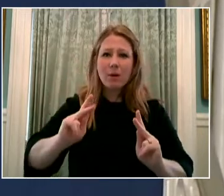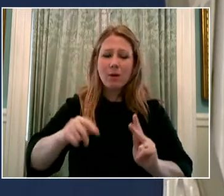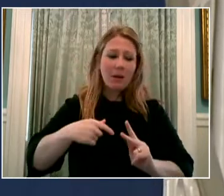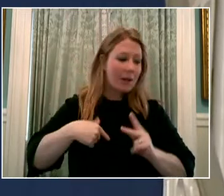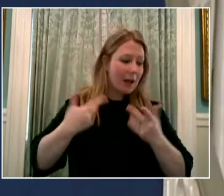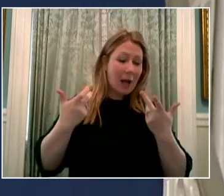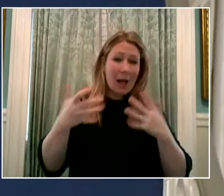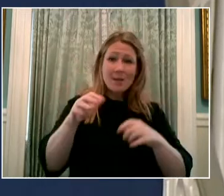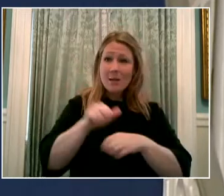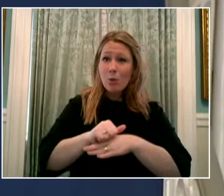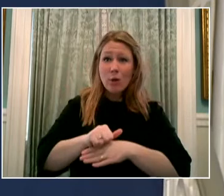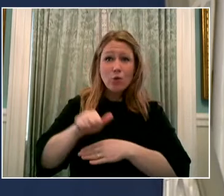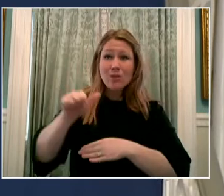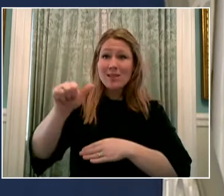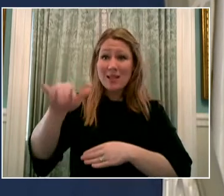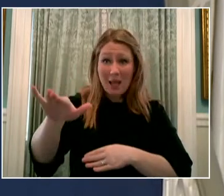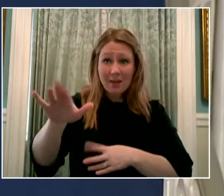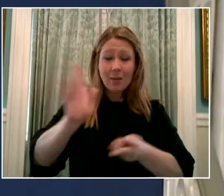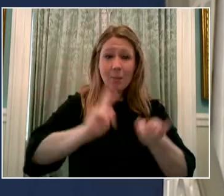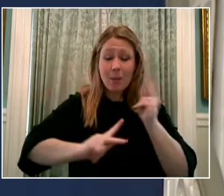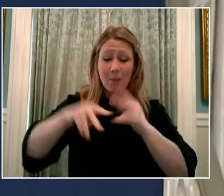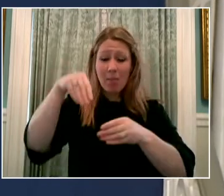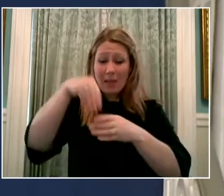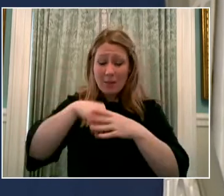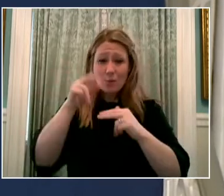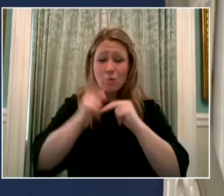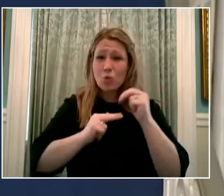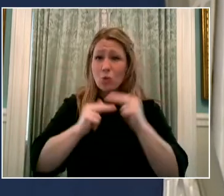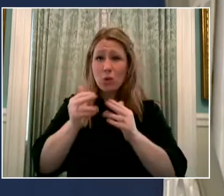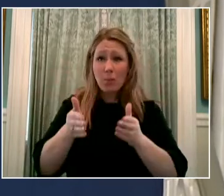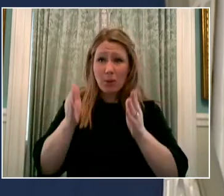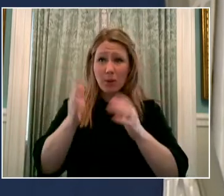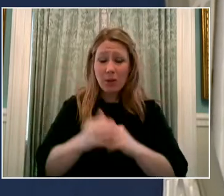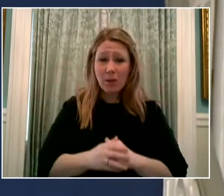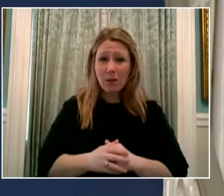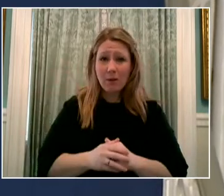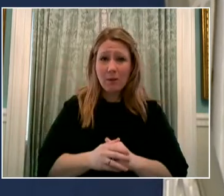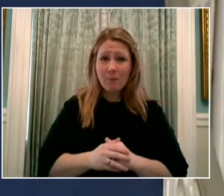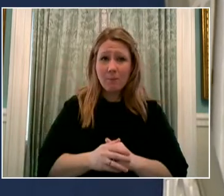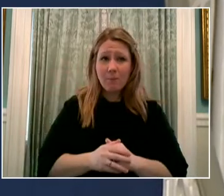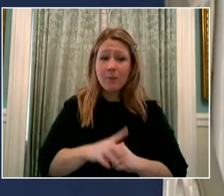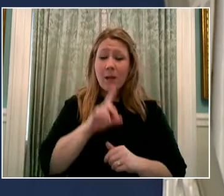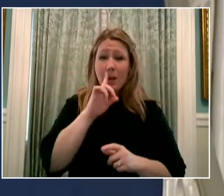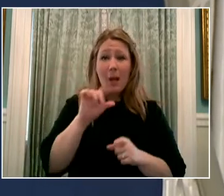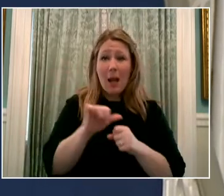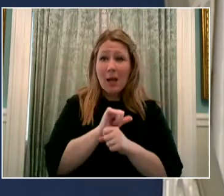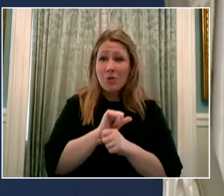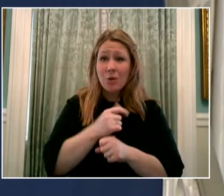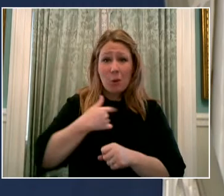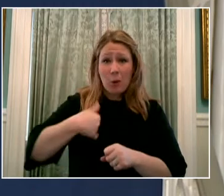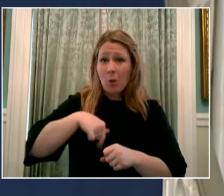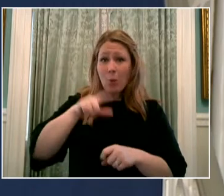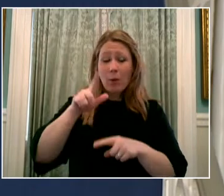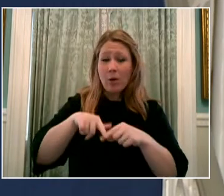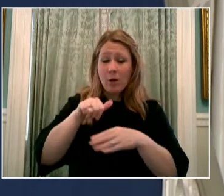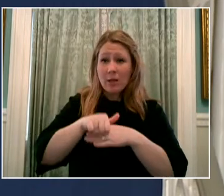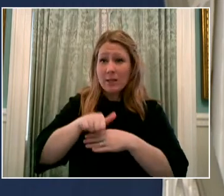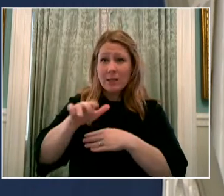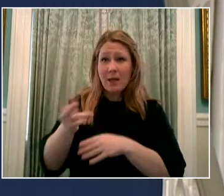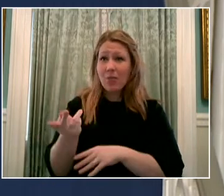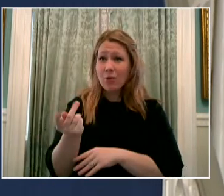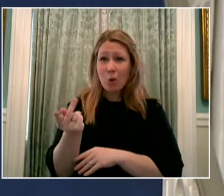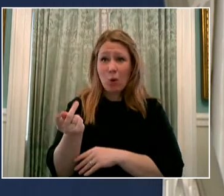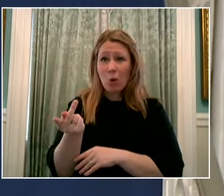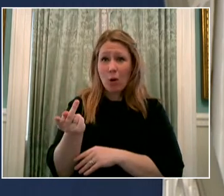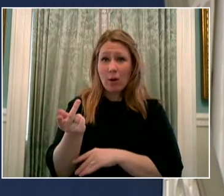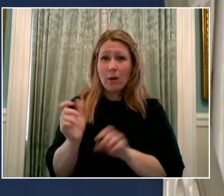send the cadaver dog in there, because that cadaver dog would have gone in there and could potentially have had a collapse and